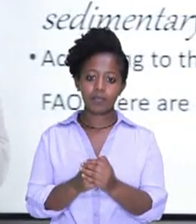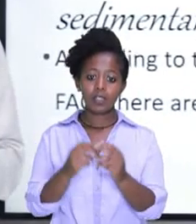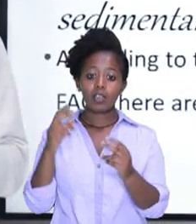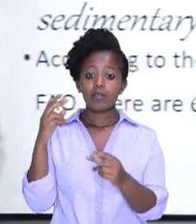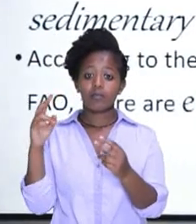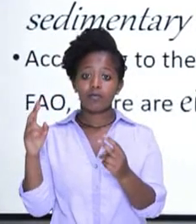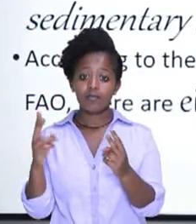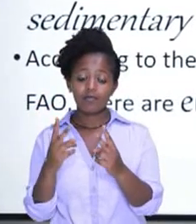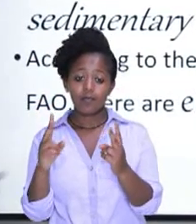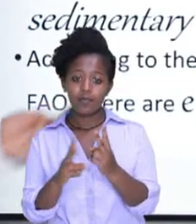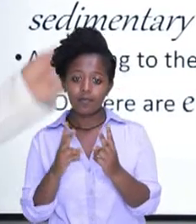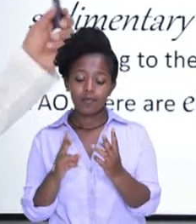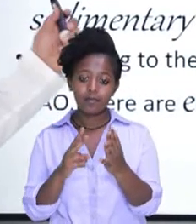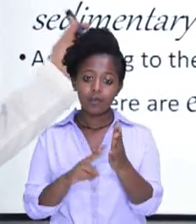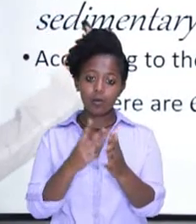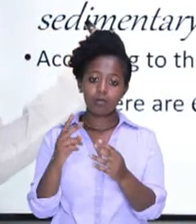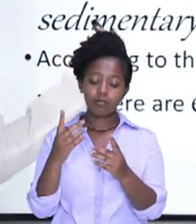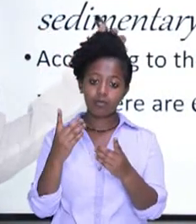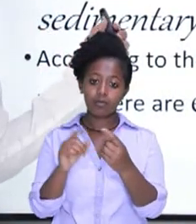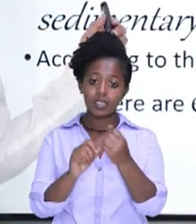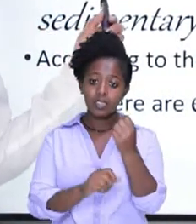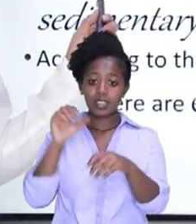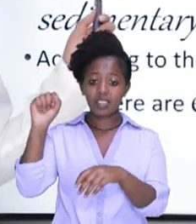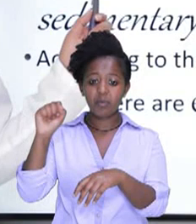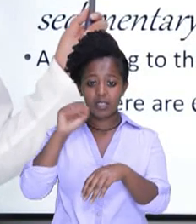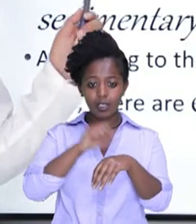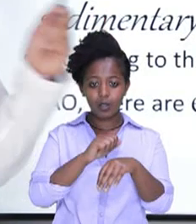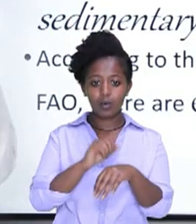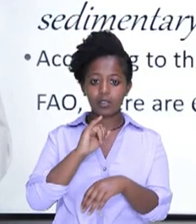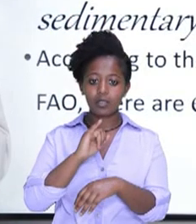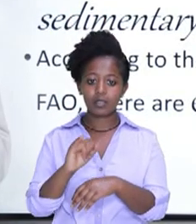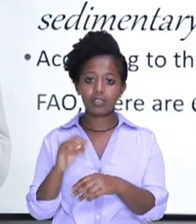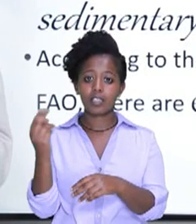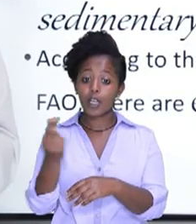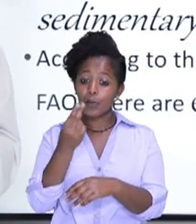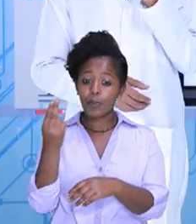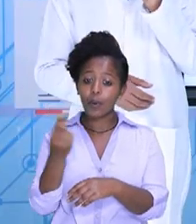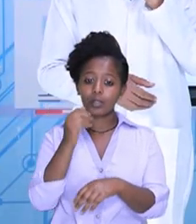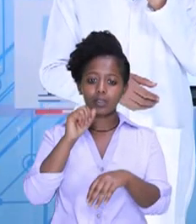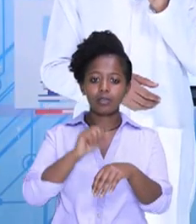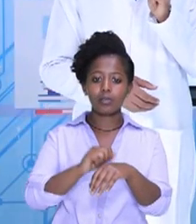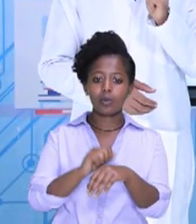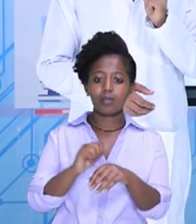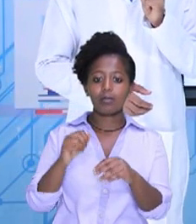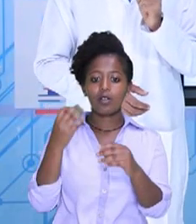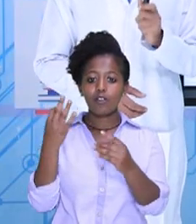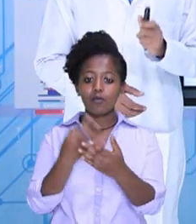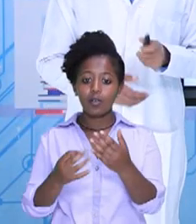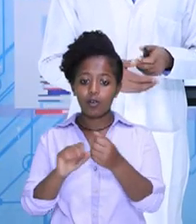From the three types of rocks, sedimentary rock is the important rock for the formation of